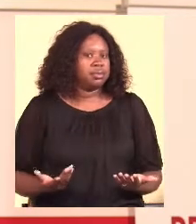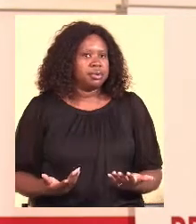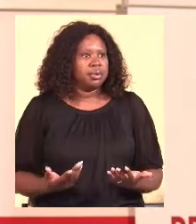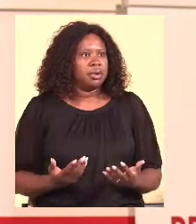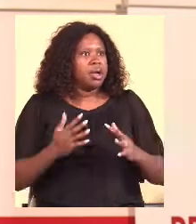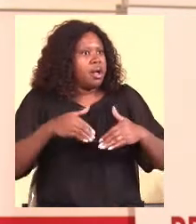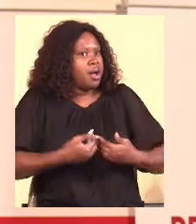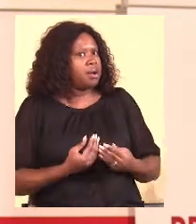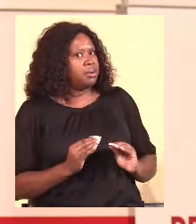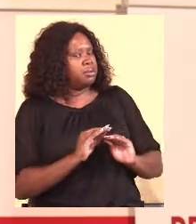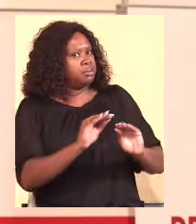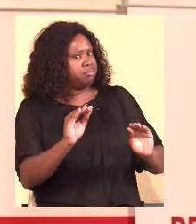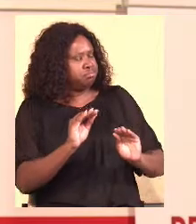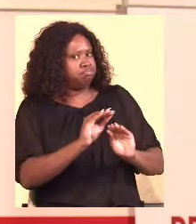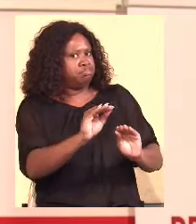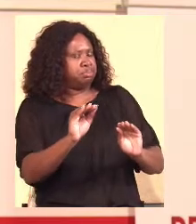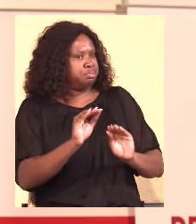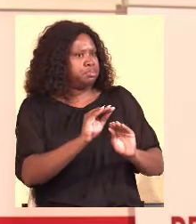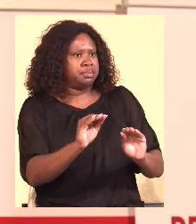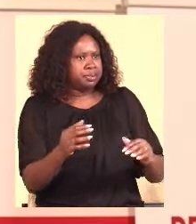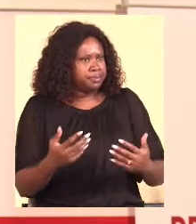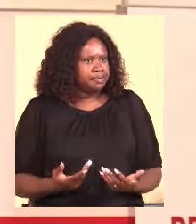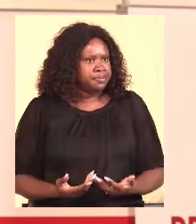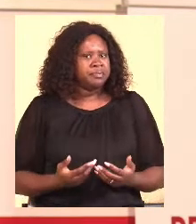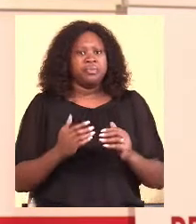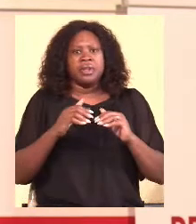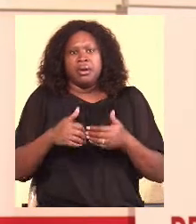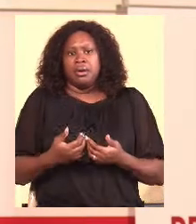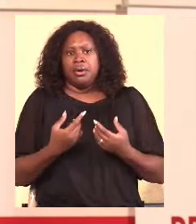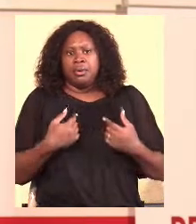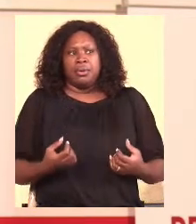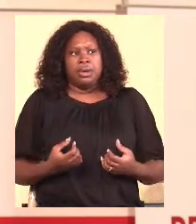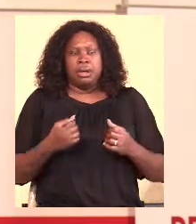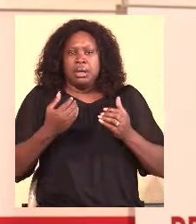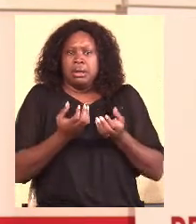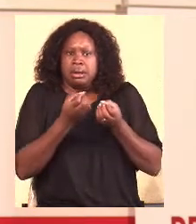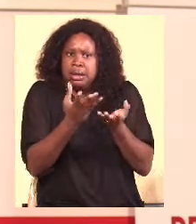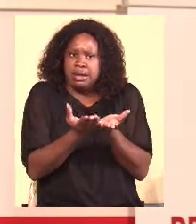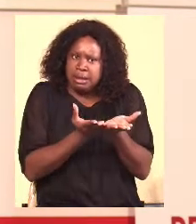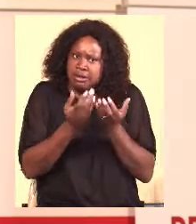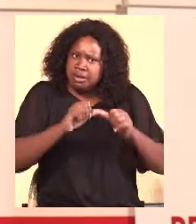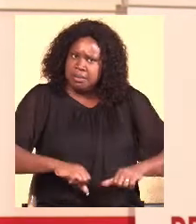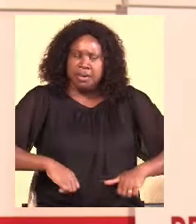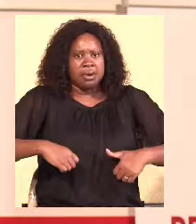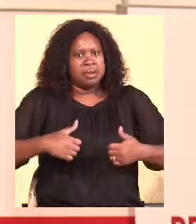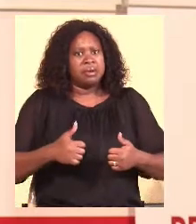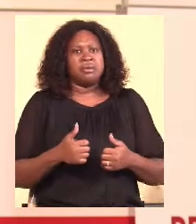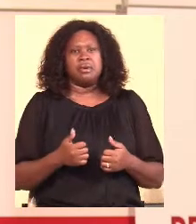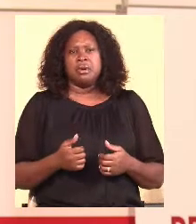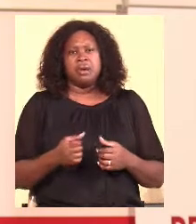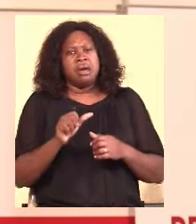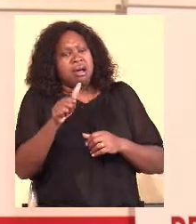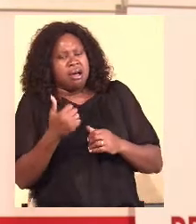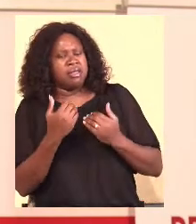we educate, the way we provide our health services, and indeed all other